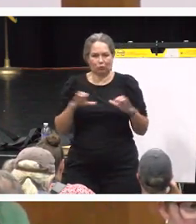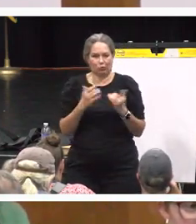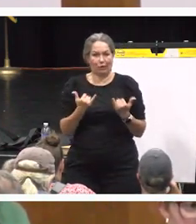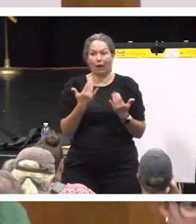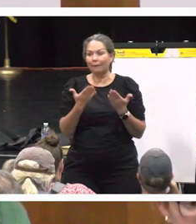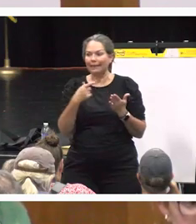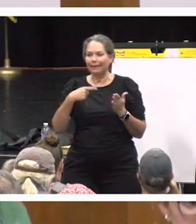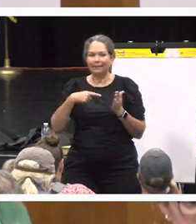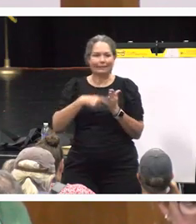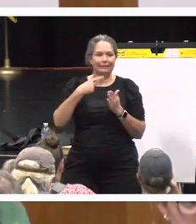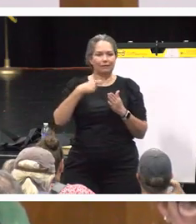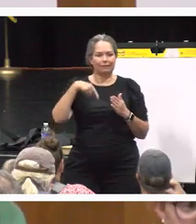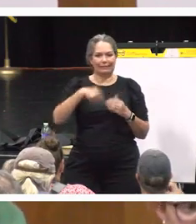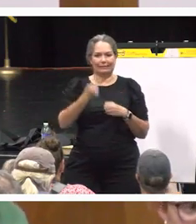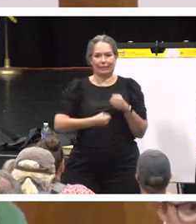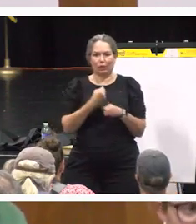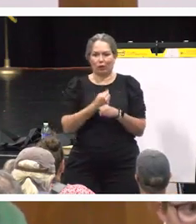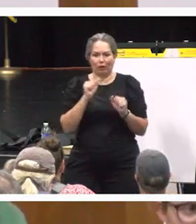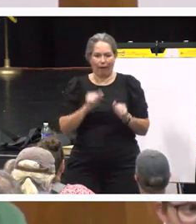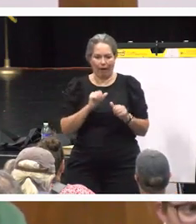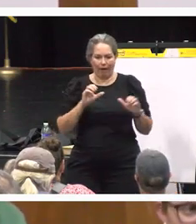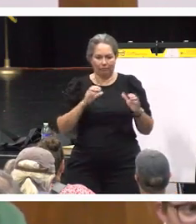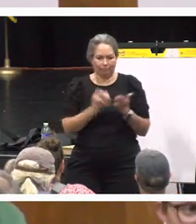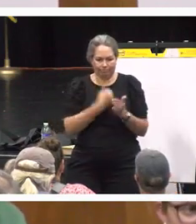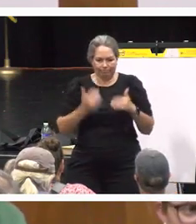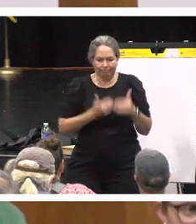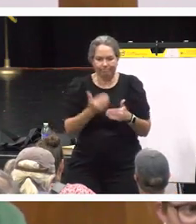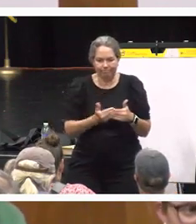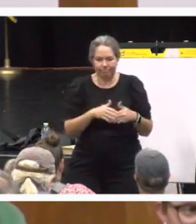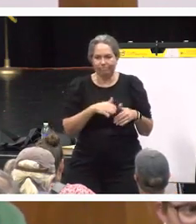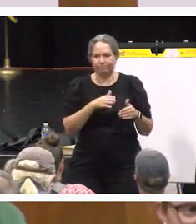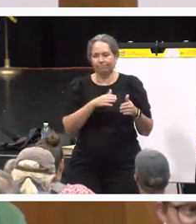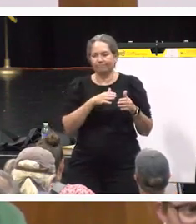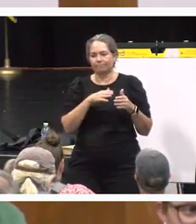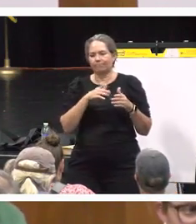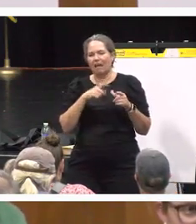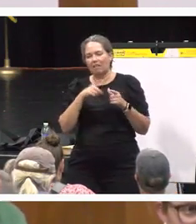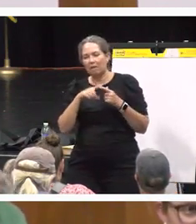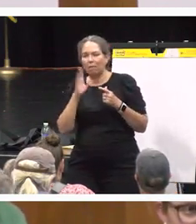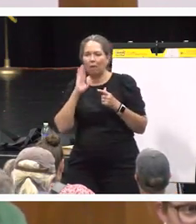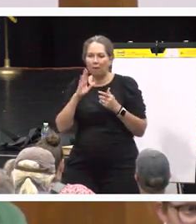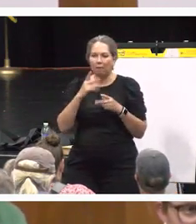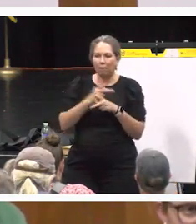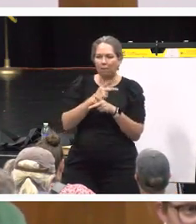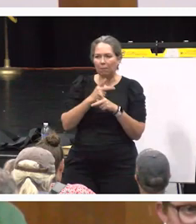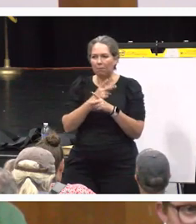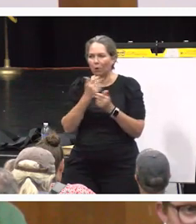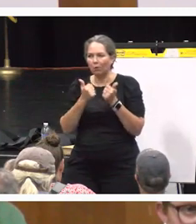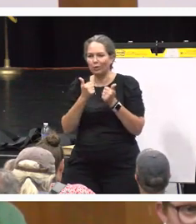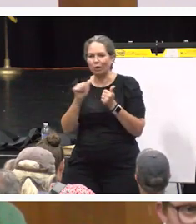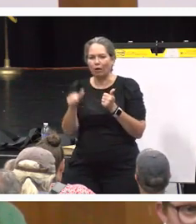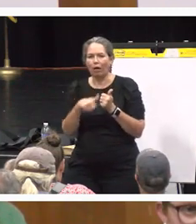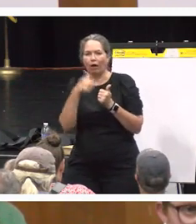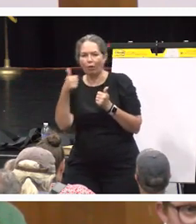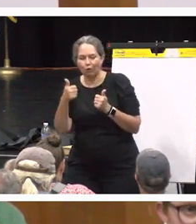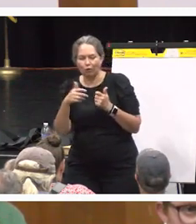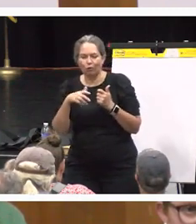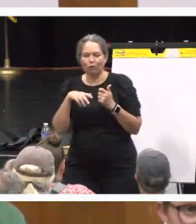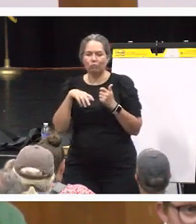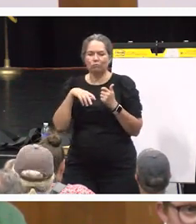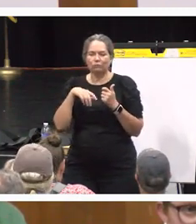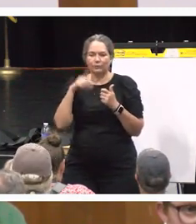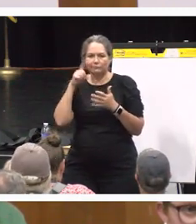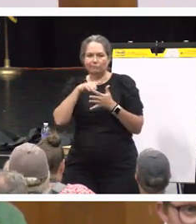year right now to move this particular area forward. Then we'll come back and we'll have some time